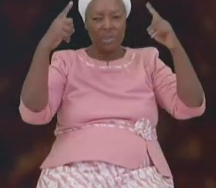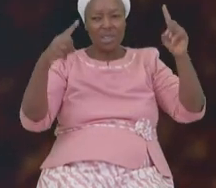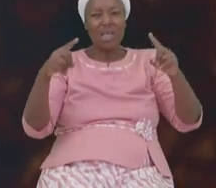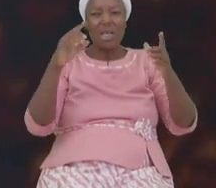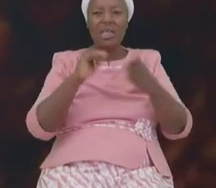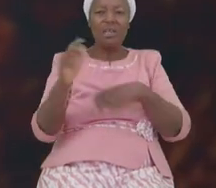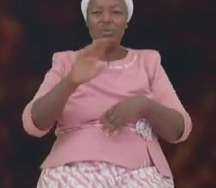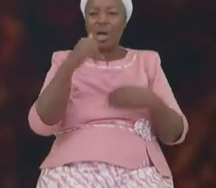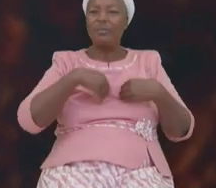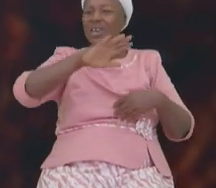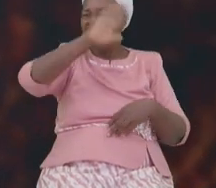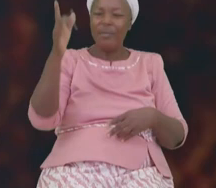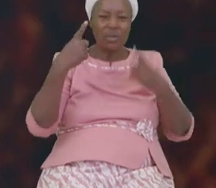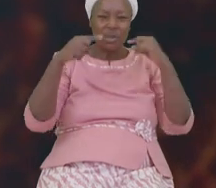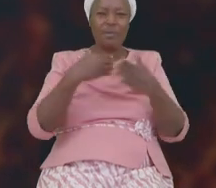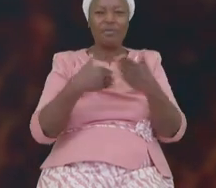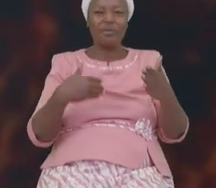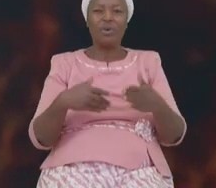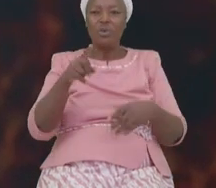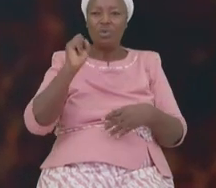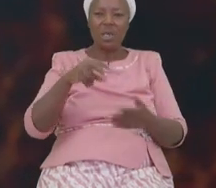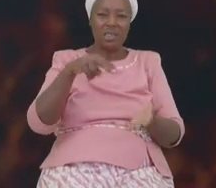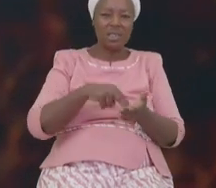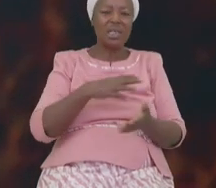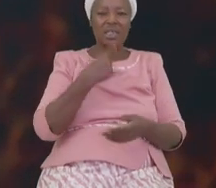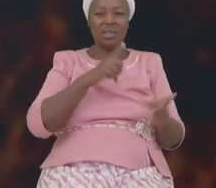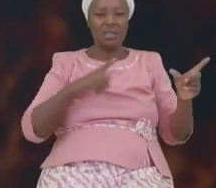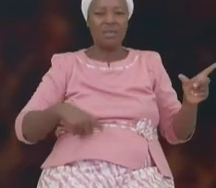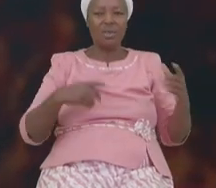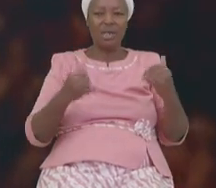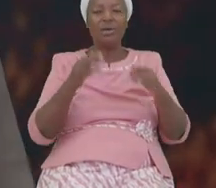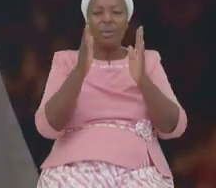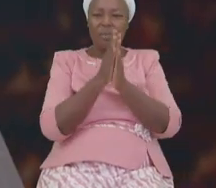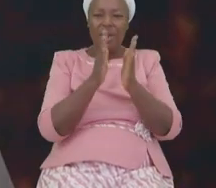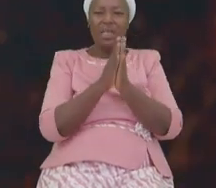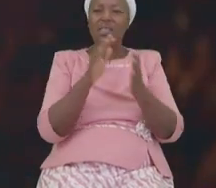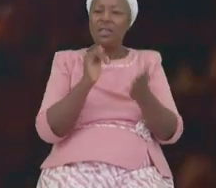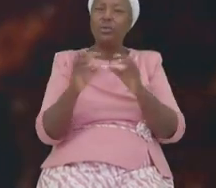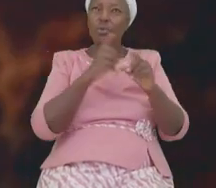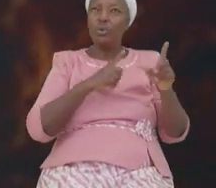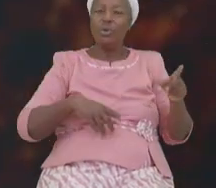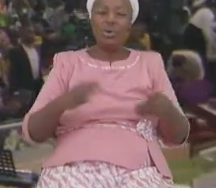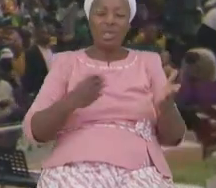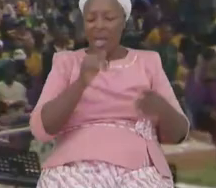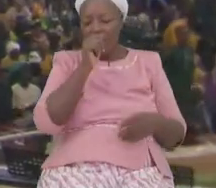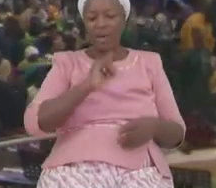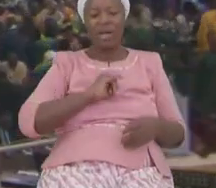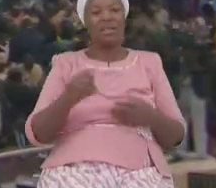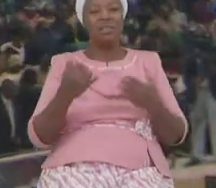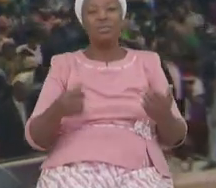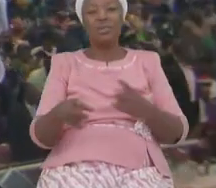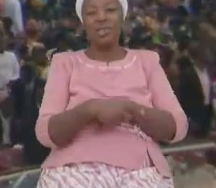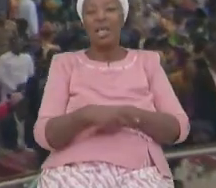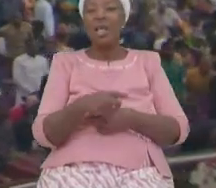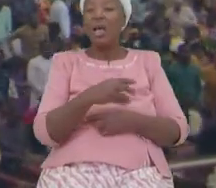you have never succeeded before. You can rise up and tell the Lord, oh Lord, here we are today, here am I